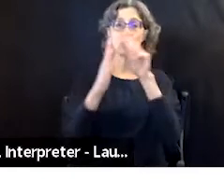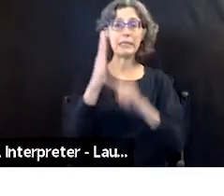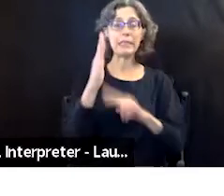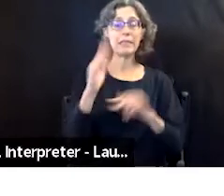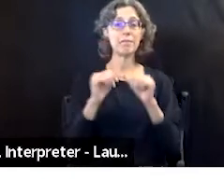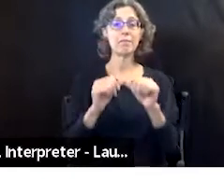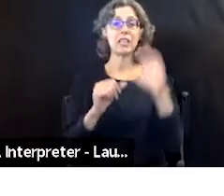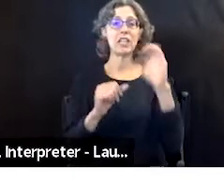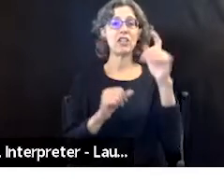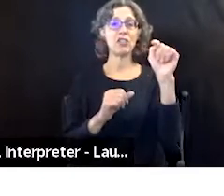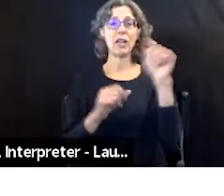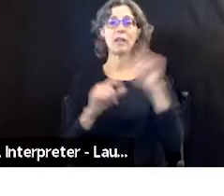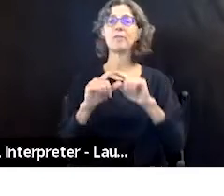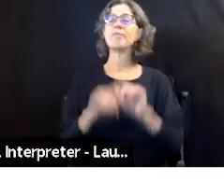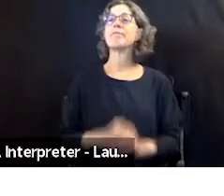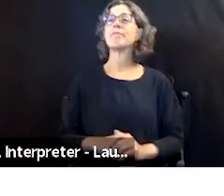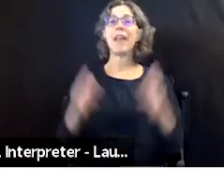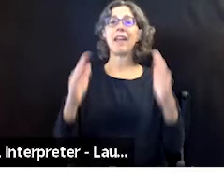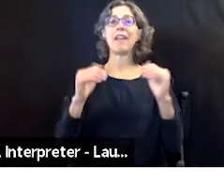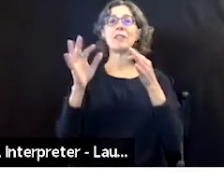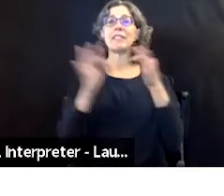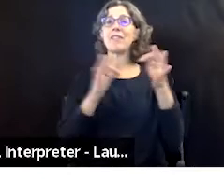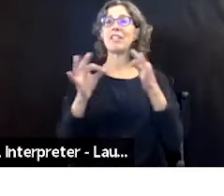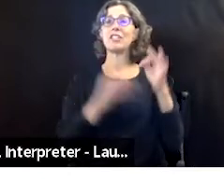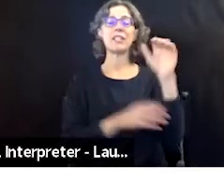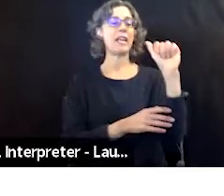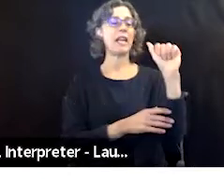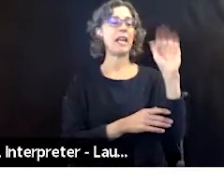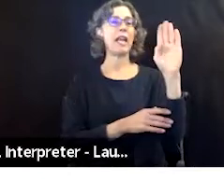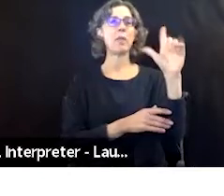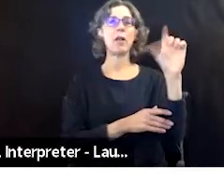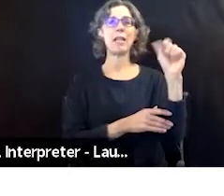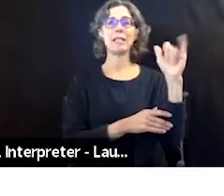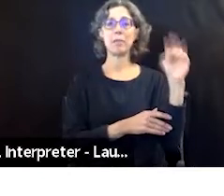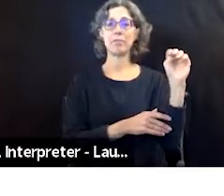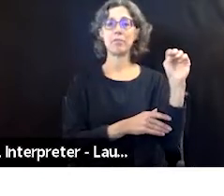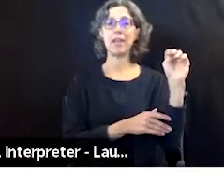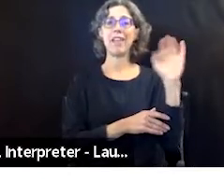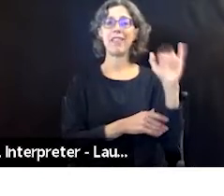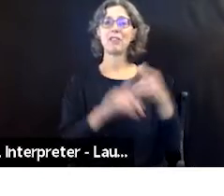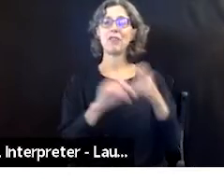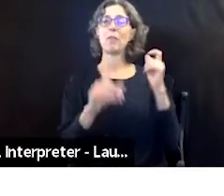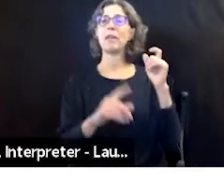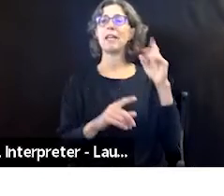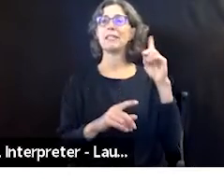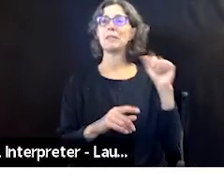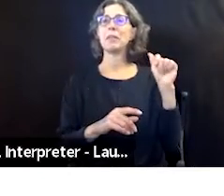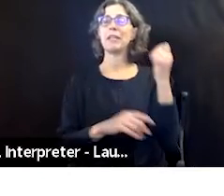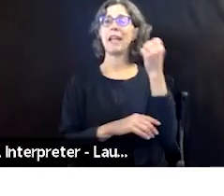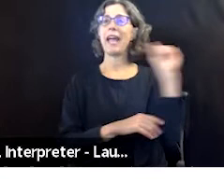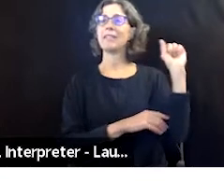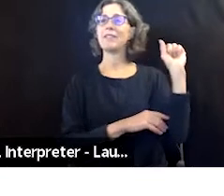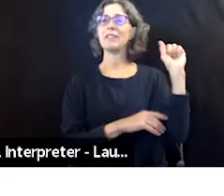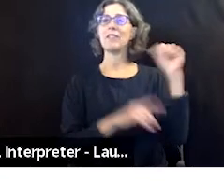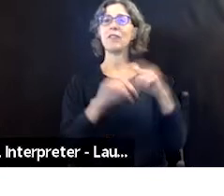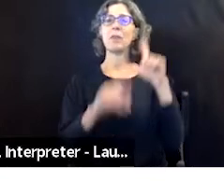for a definition of ableism. By the disability activist Lydia X.